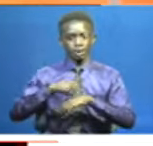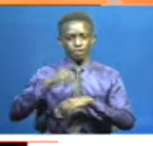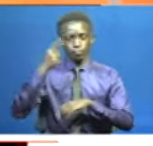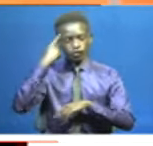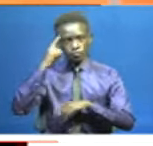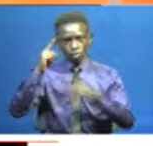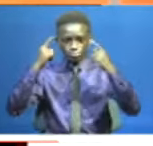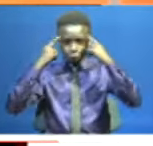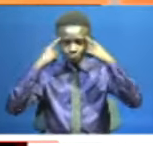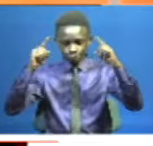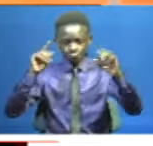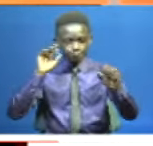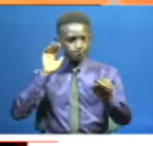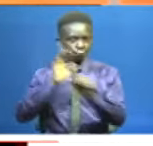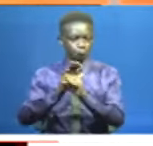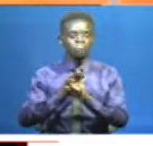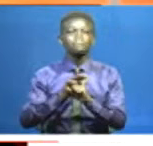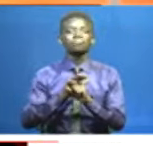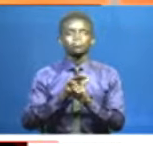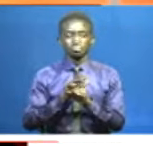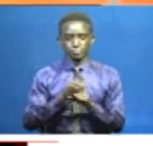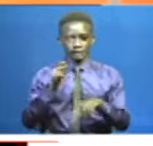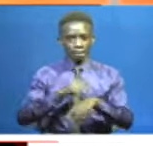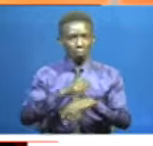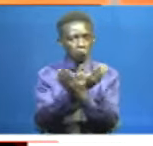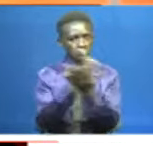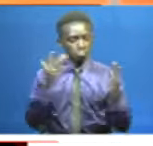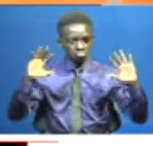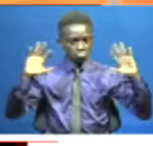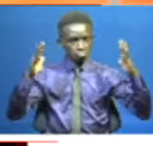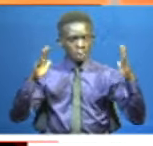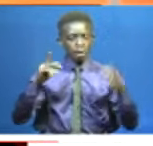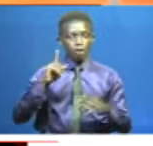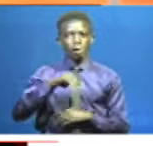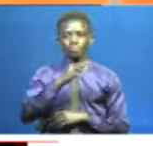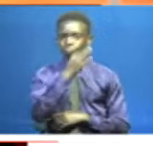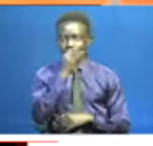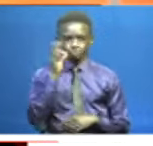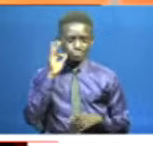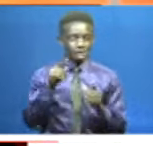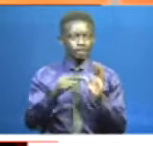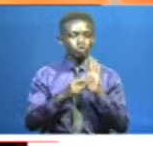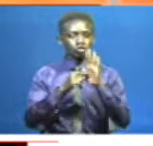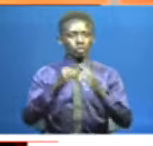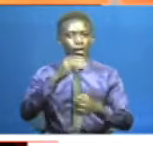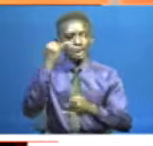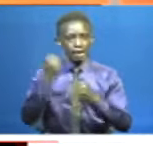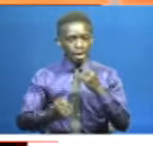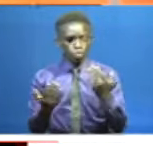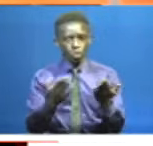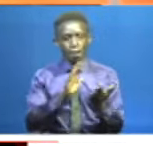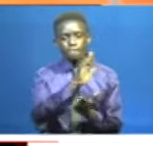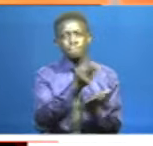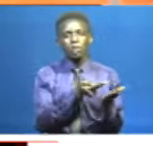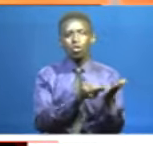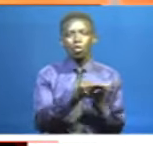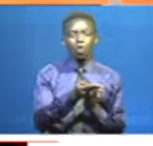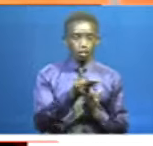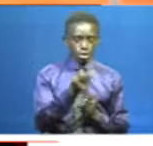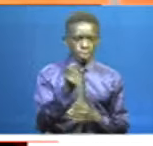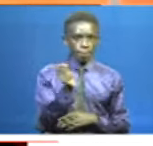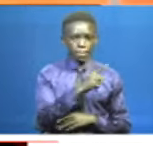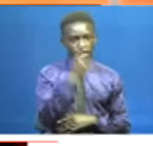they celebrate Eid Ul Fitr that marks the end of the month of the holy month of fasting of